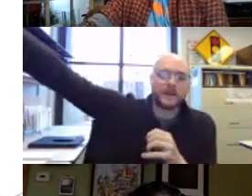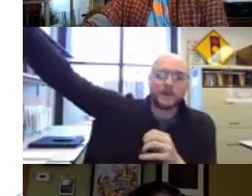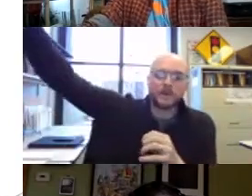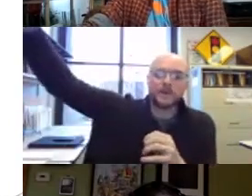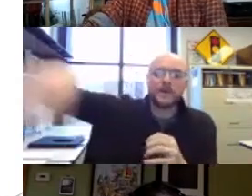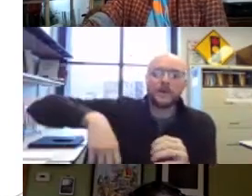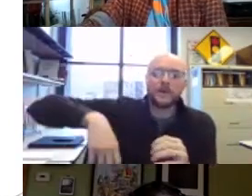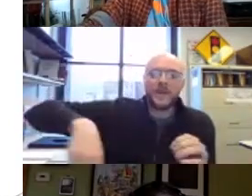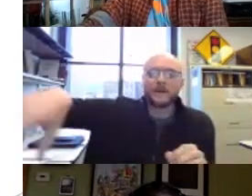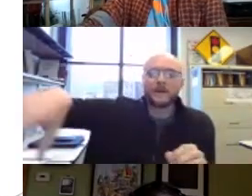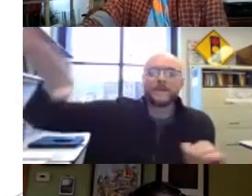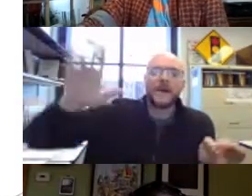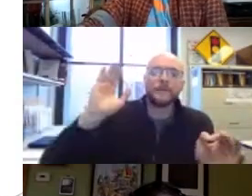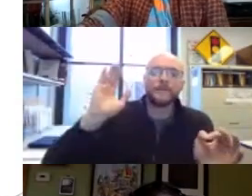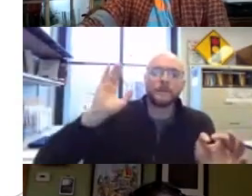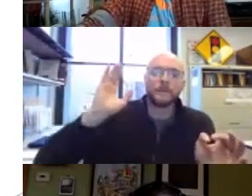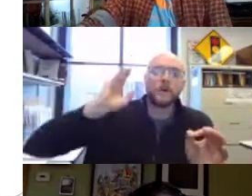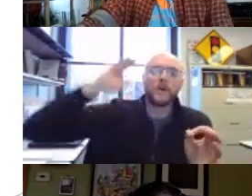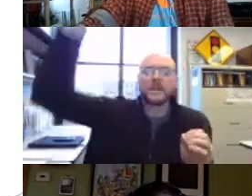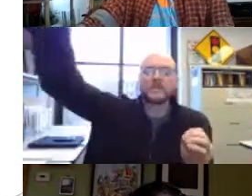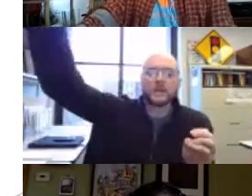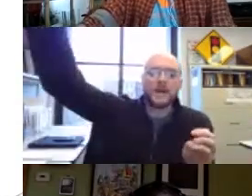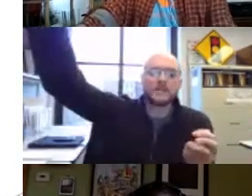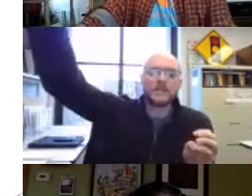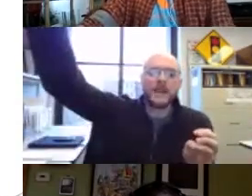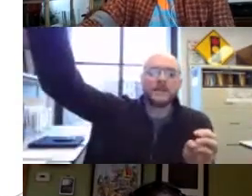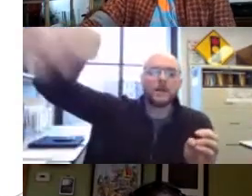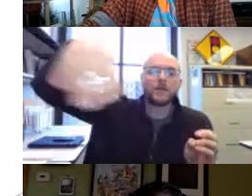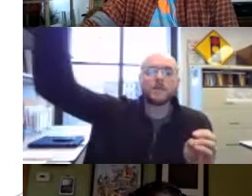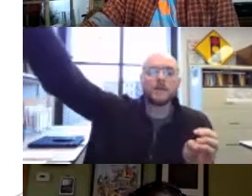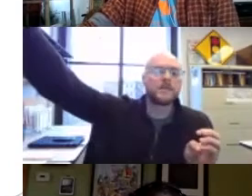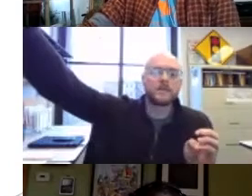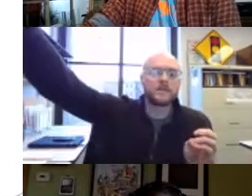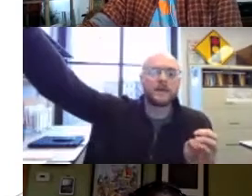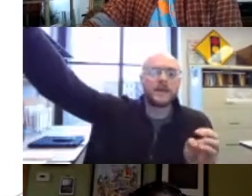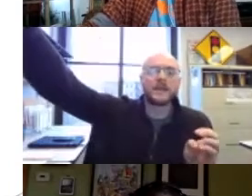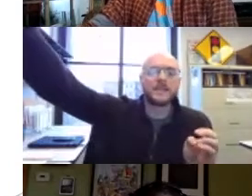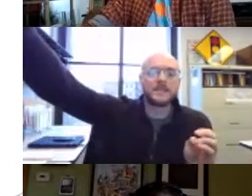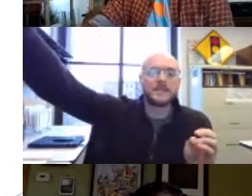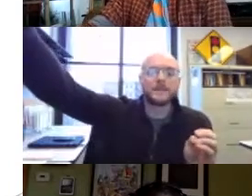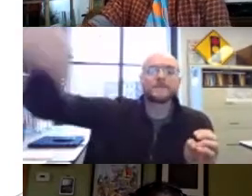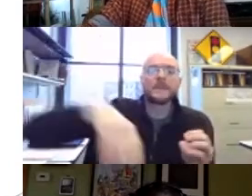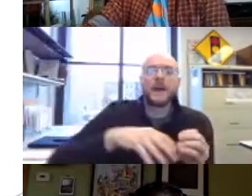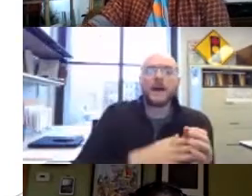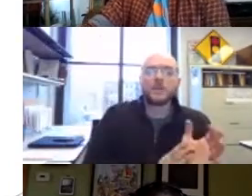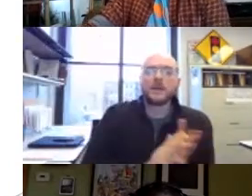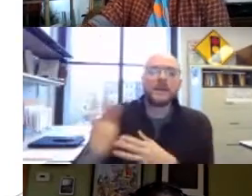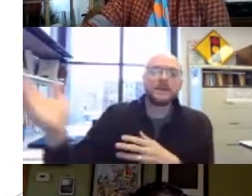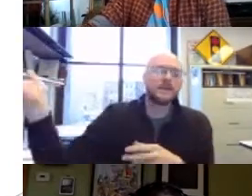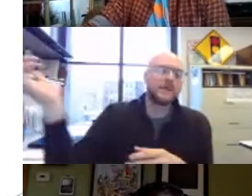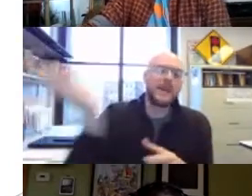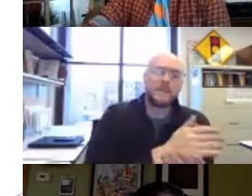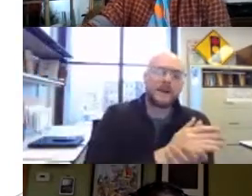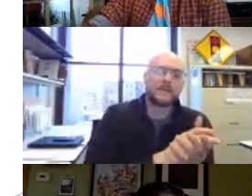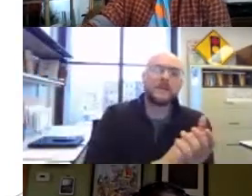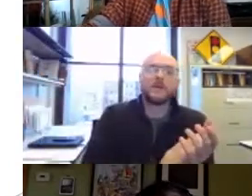at Brighton Road, we have no parking on the northbound side, no legal parking on the northbound side existing, shared